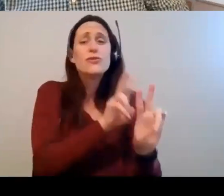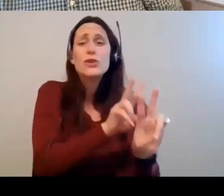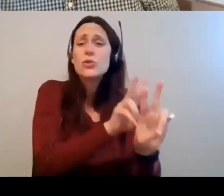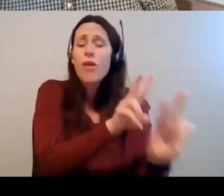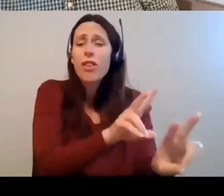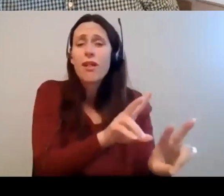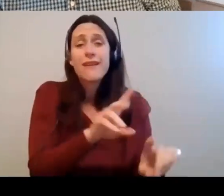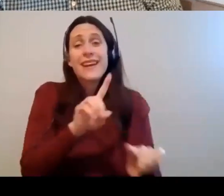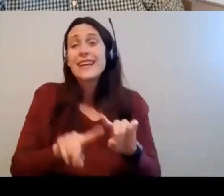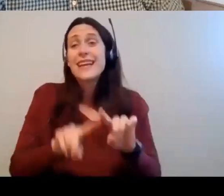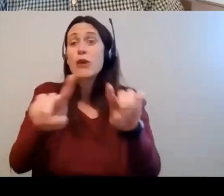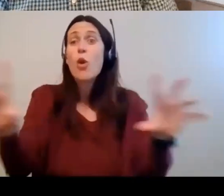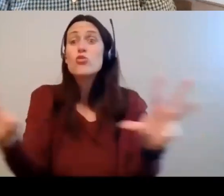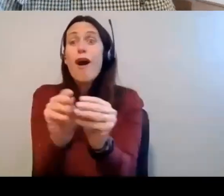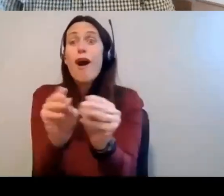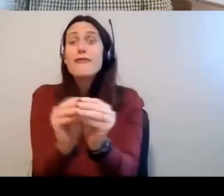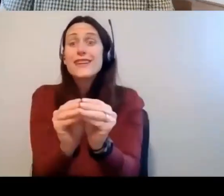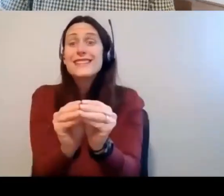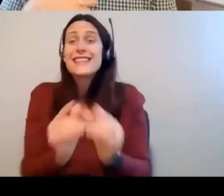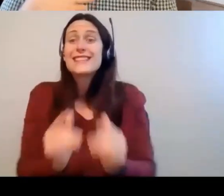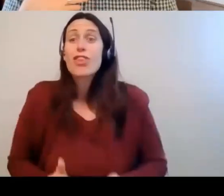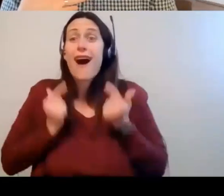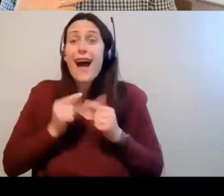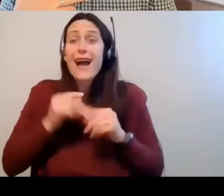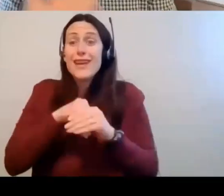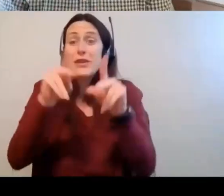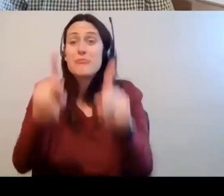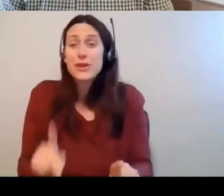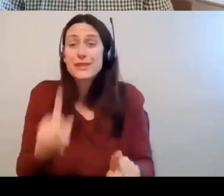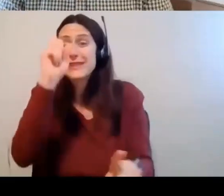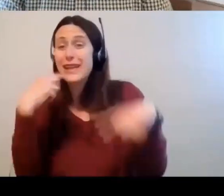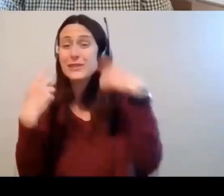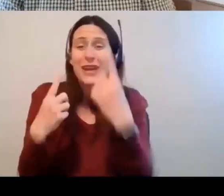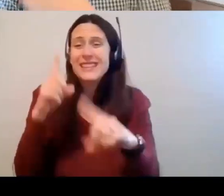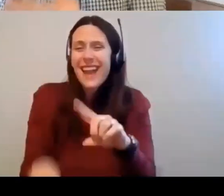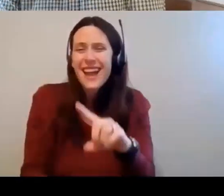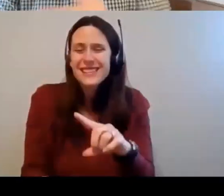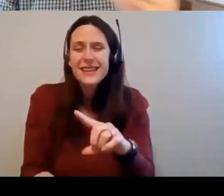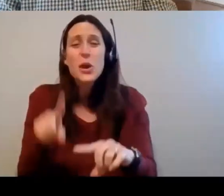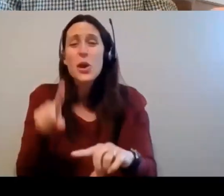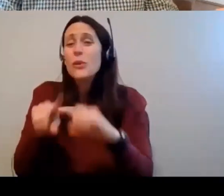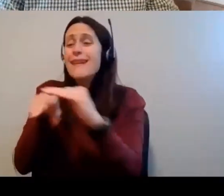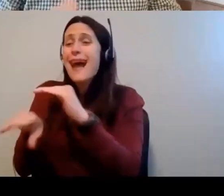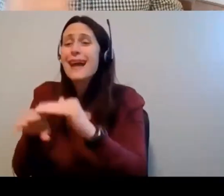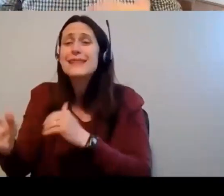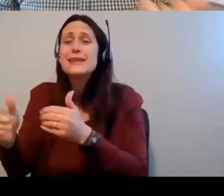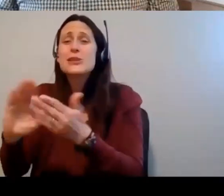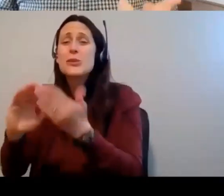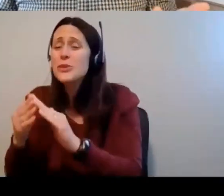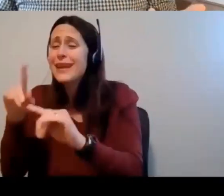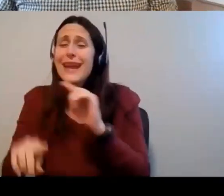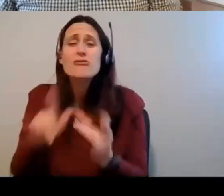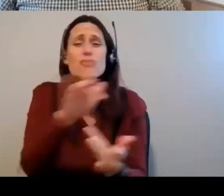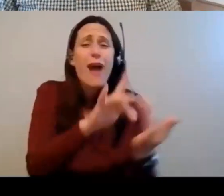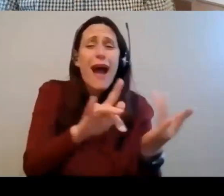We can't go to conferences live for work. We can't access our community. We can't travel or vacation, so we're losing